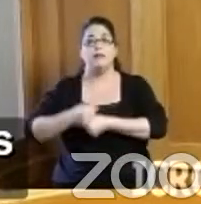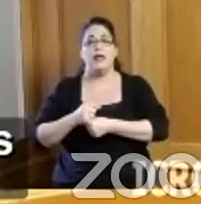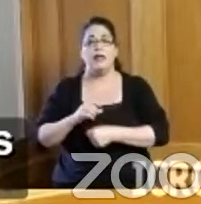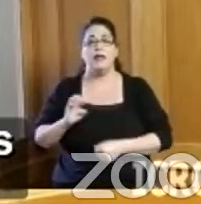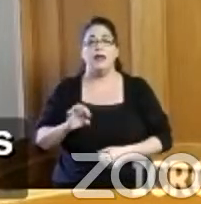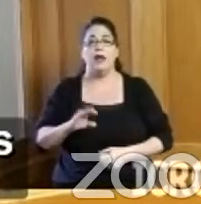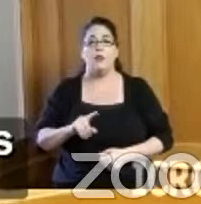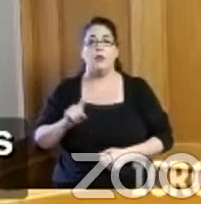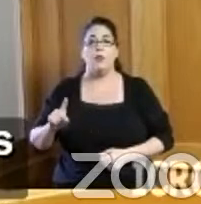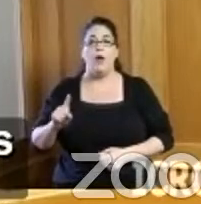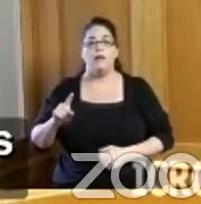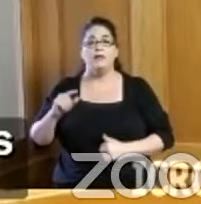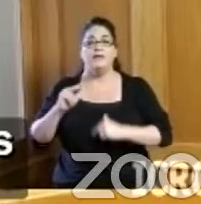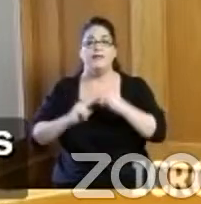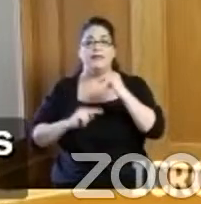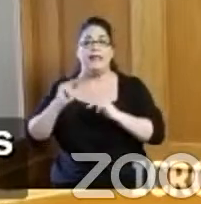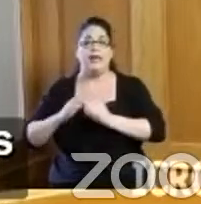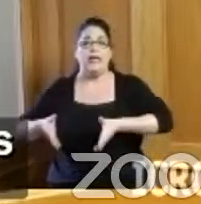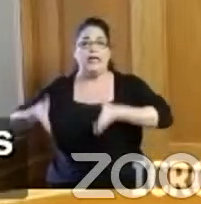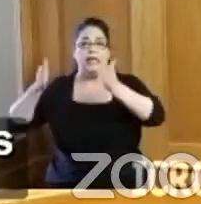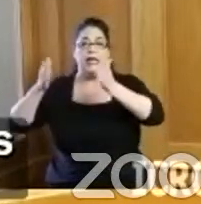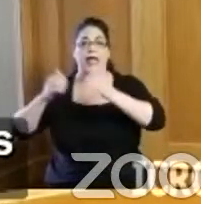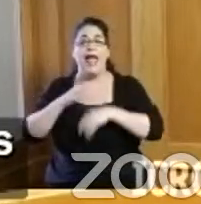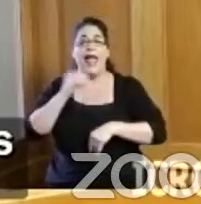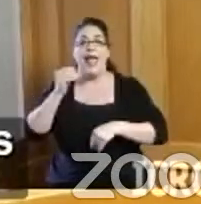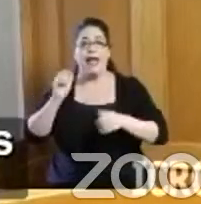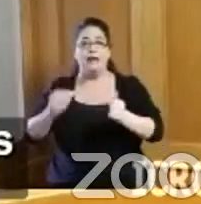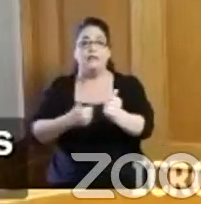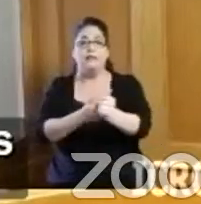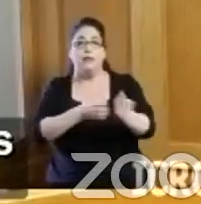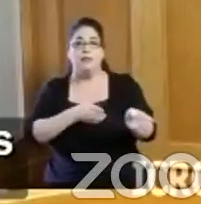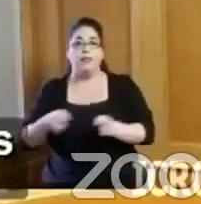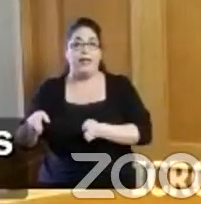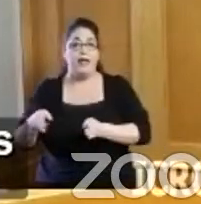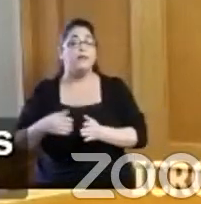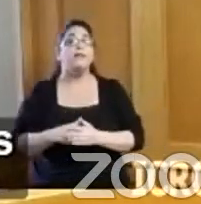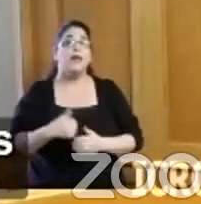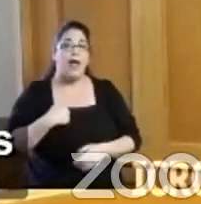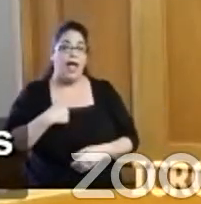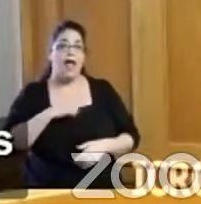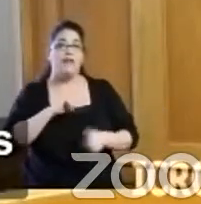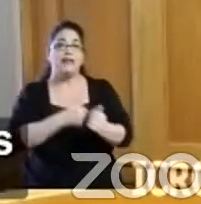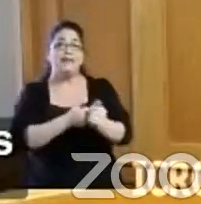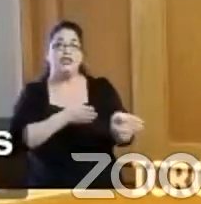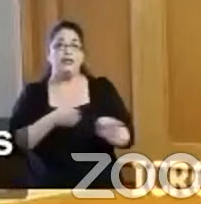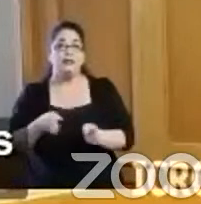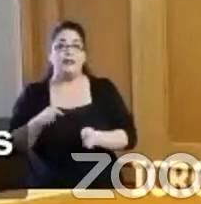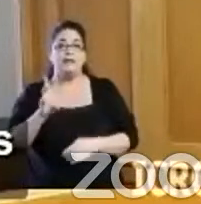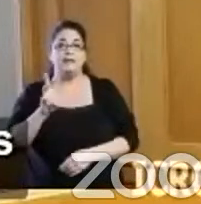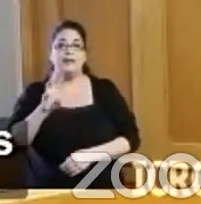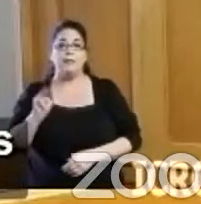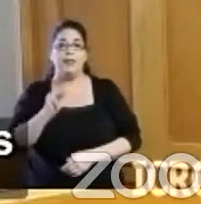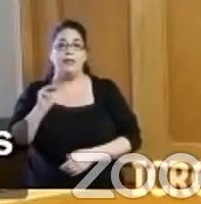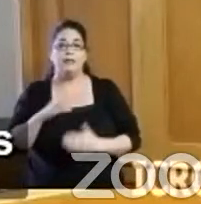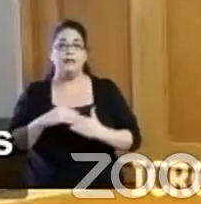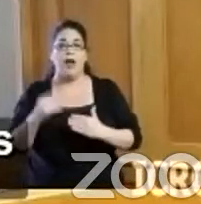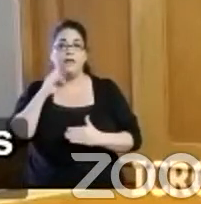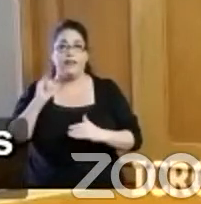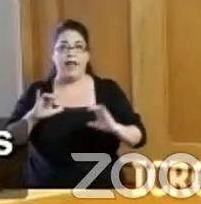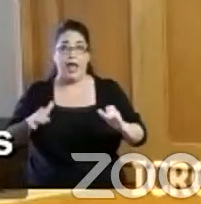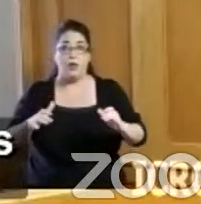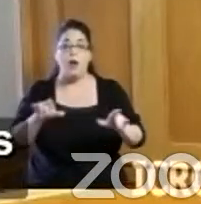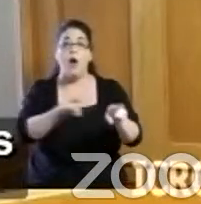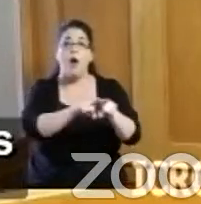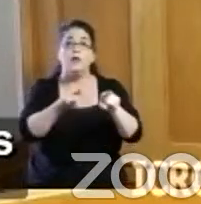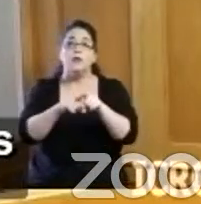facility and a contingency as well. All told, we have a contingency in that category of $6 million. We also